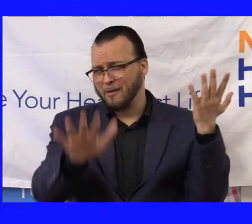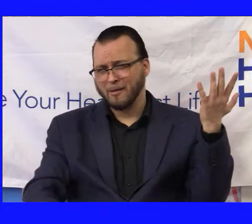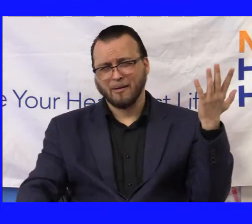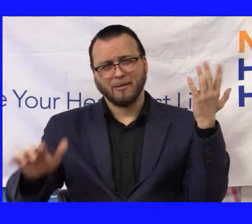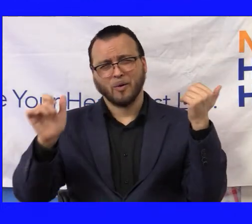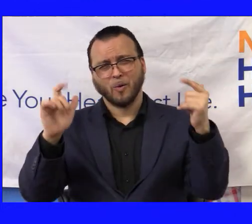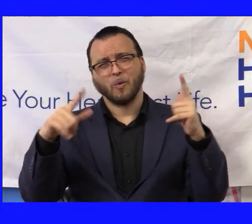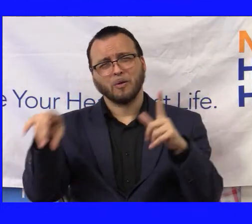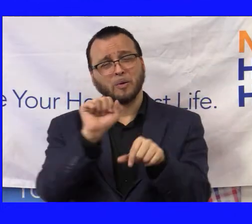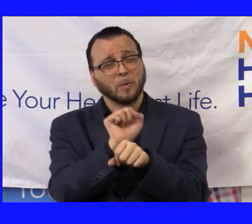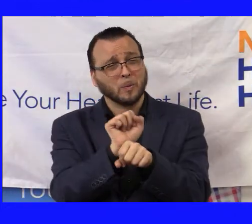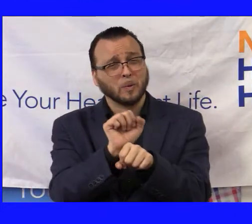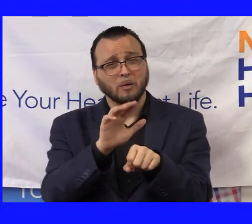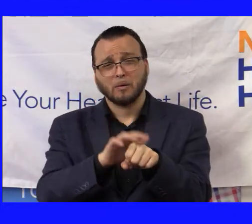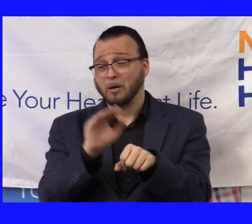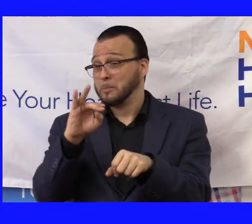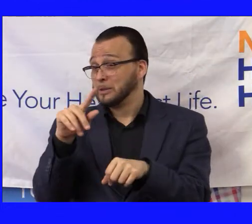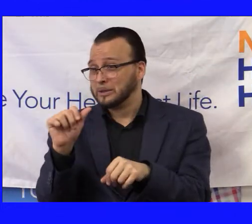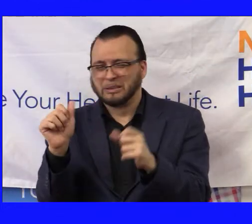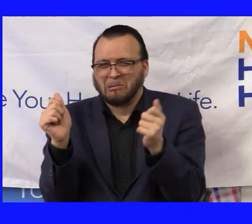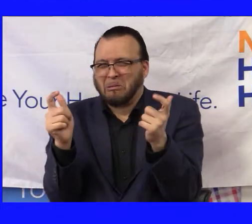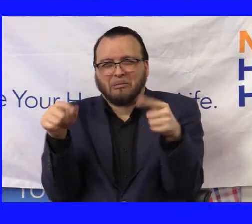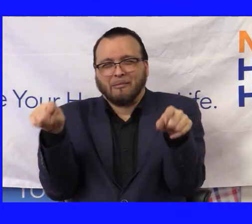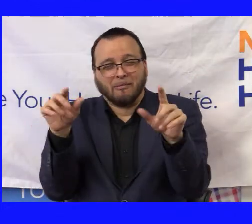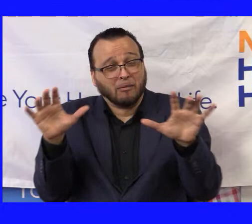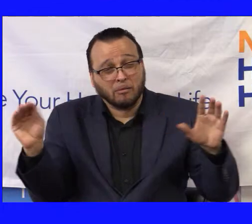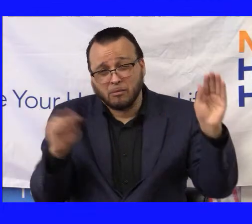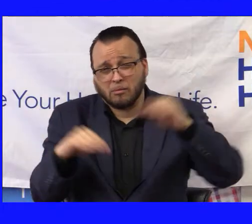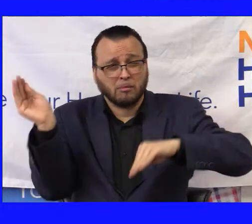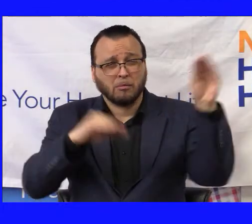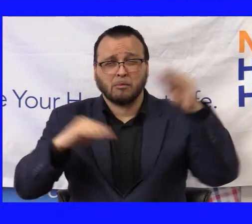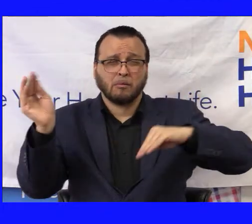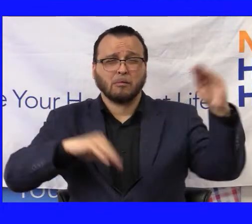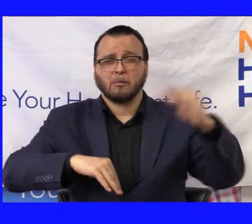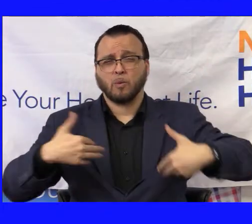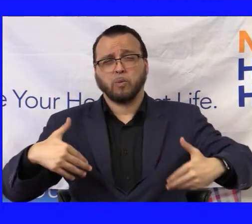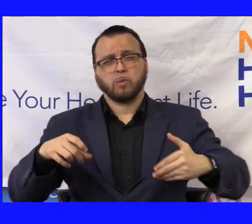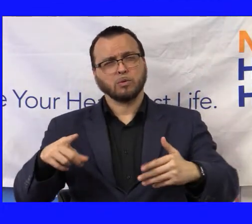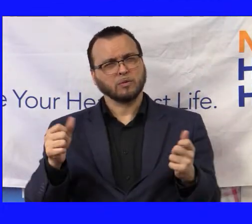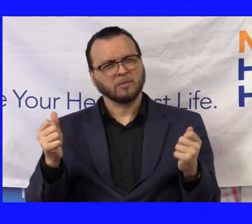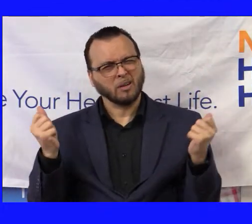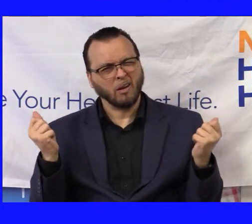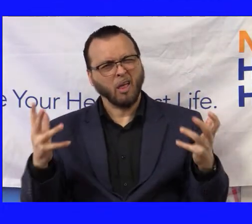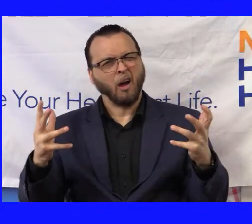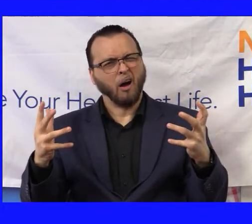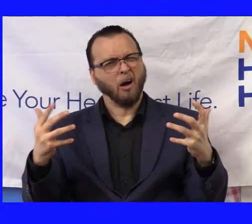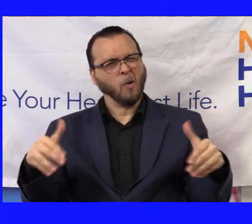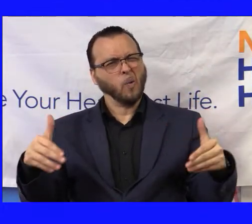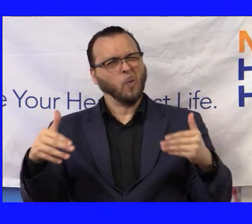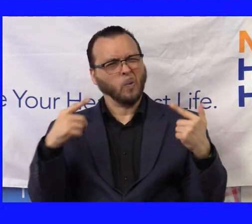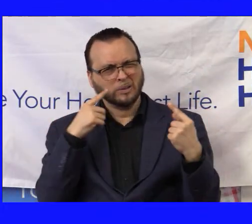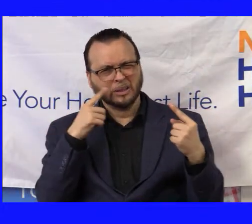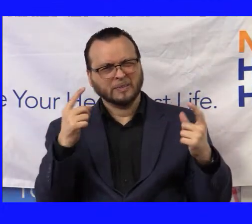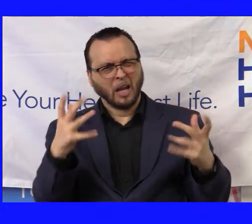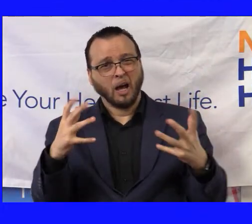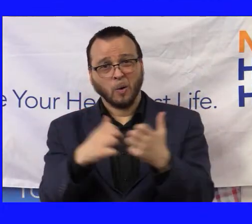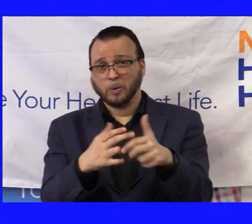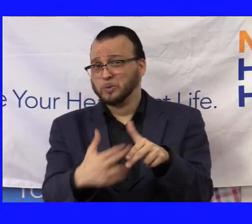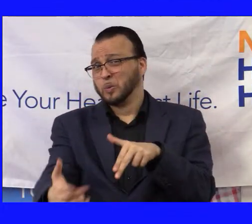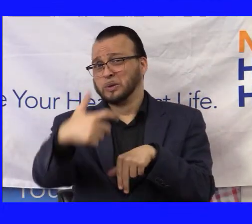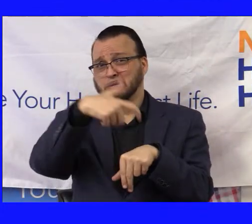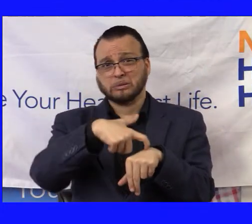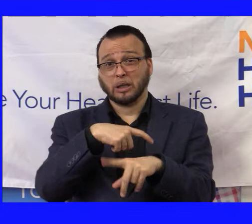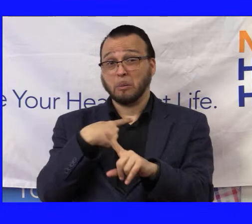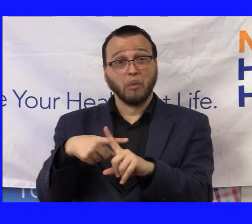the work on, and Matilde, all for putting this together. I mean, you've done a lot in a very short period of time where there's a lot of things going on in